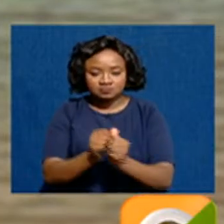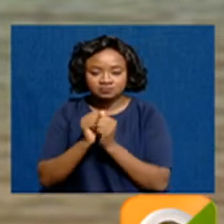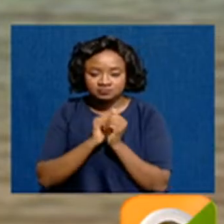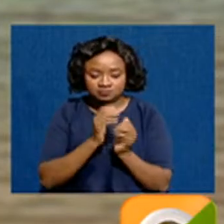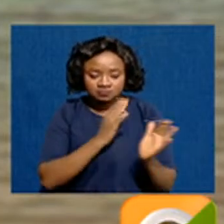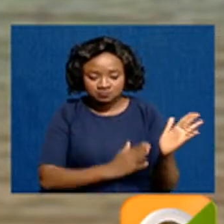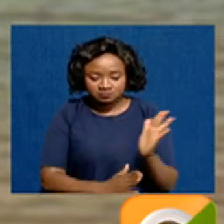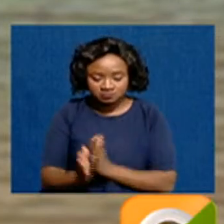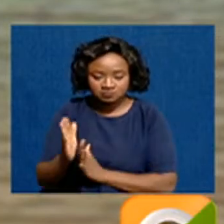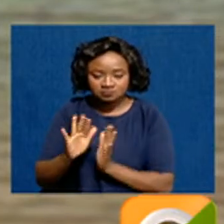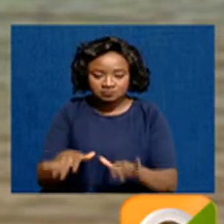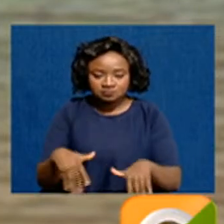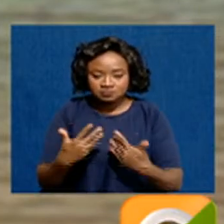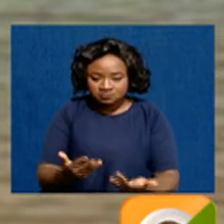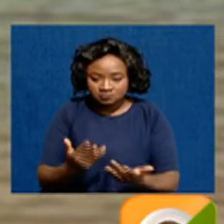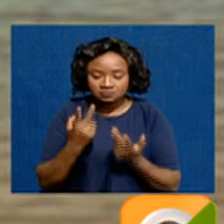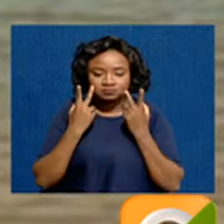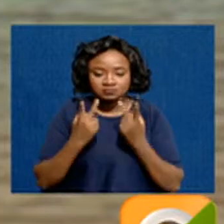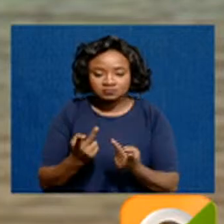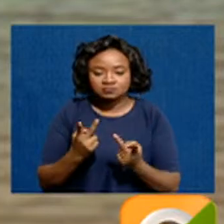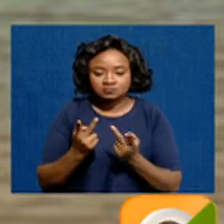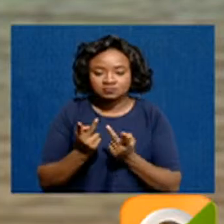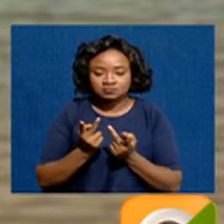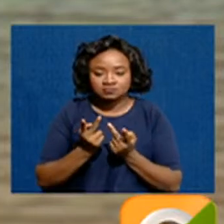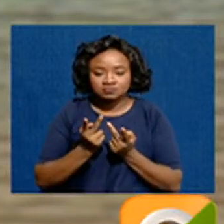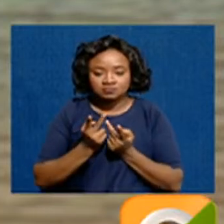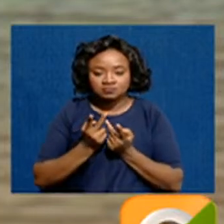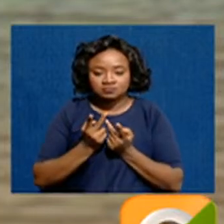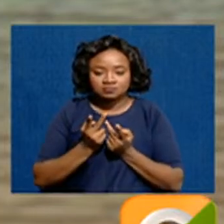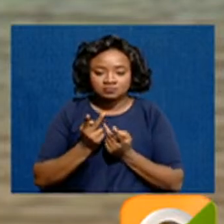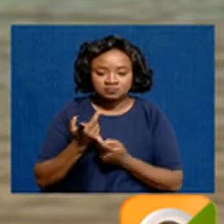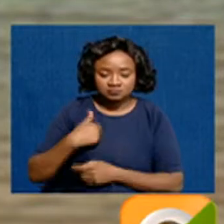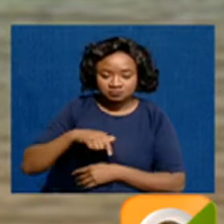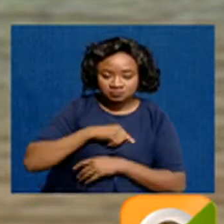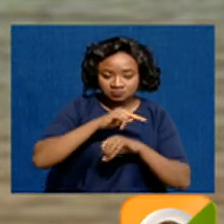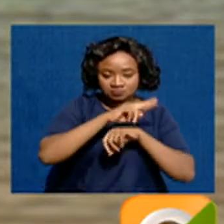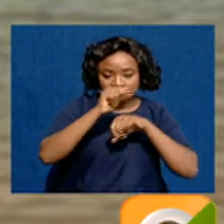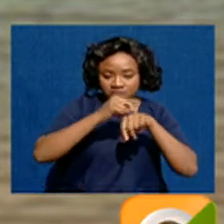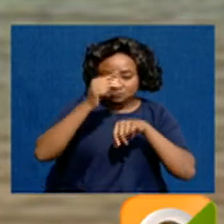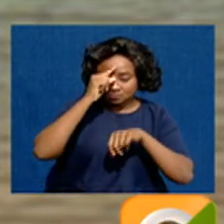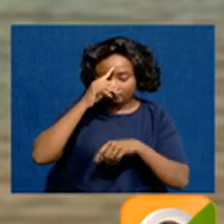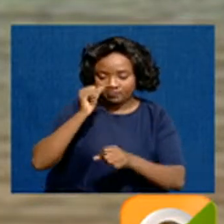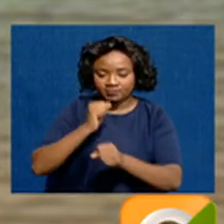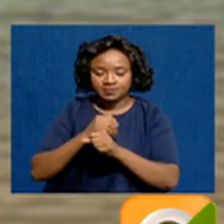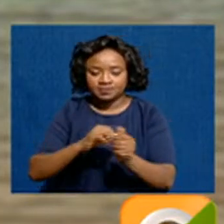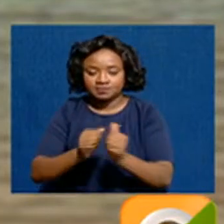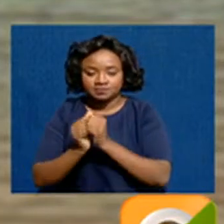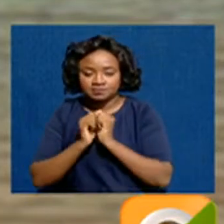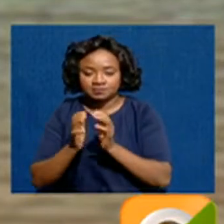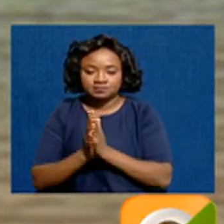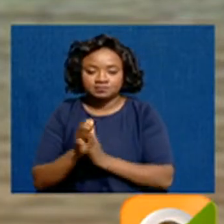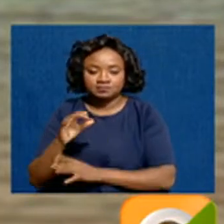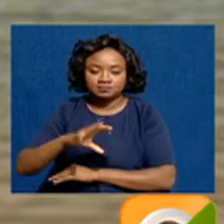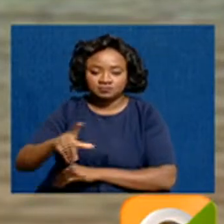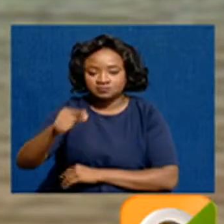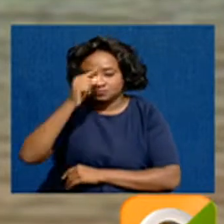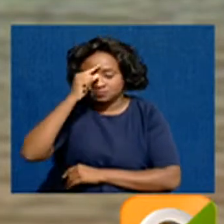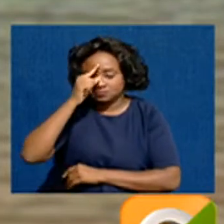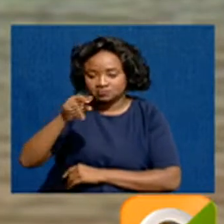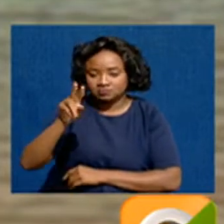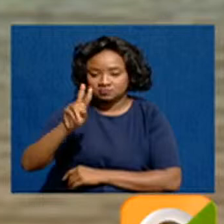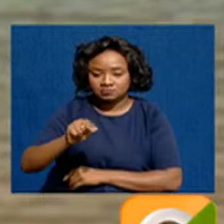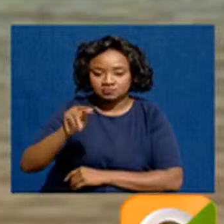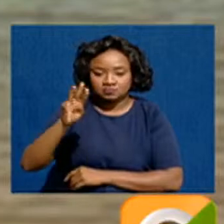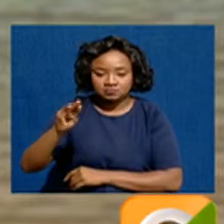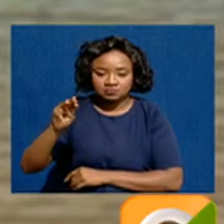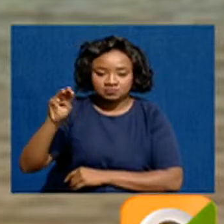on how we are going to work together with the county government of Nairobi, and not Nairobi alone, Nairobi metropolitan area, because this goes also